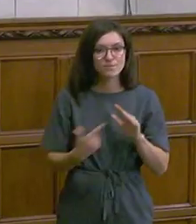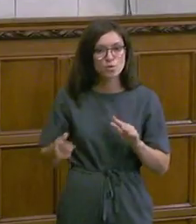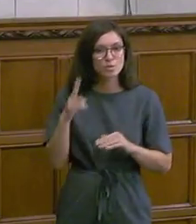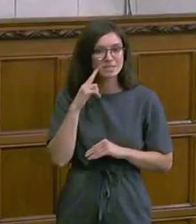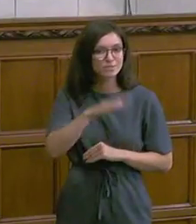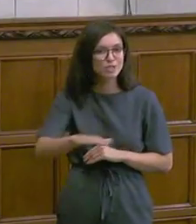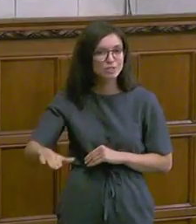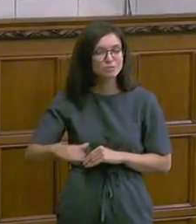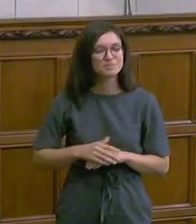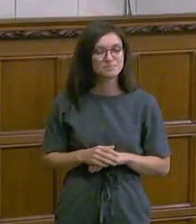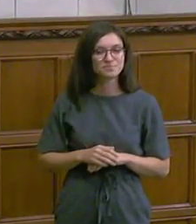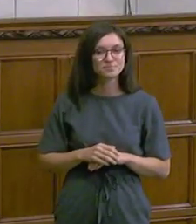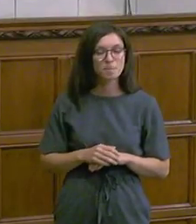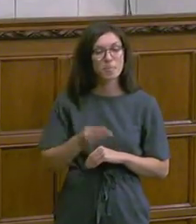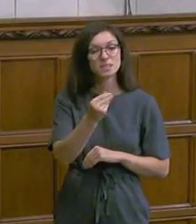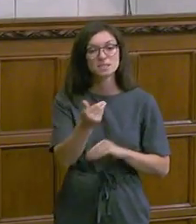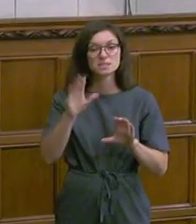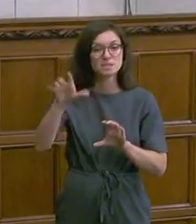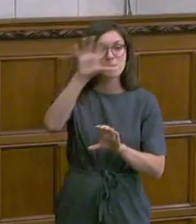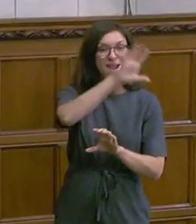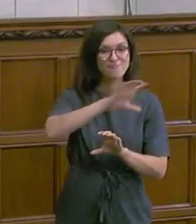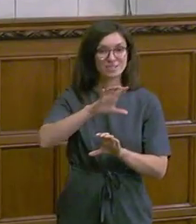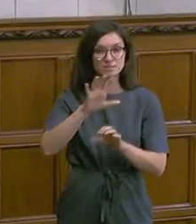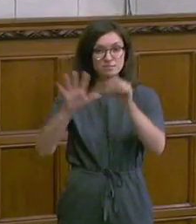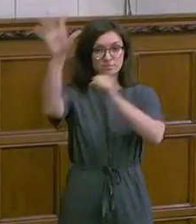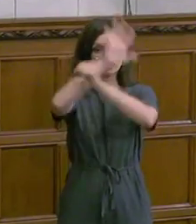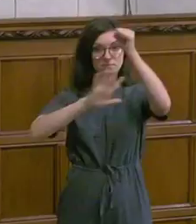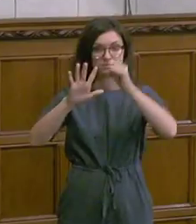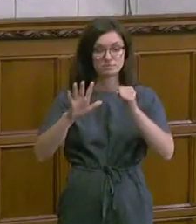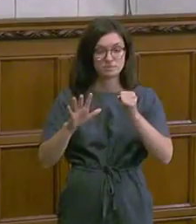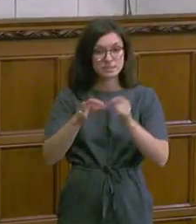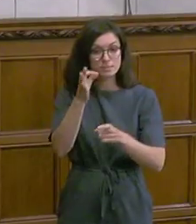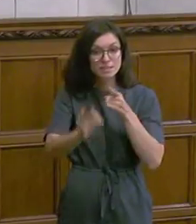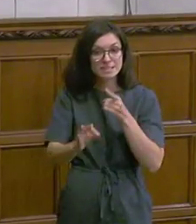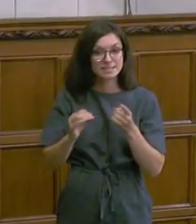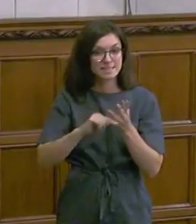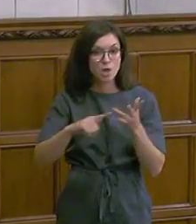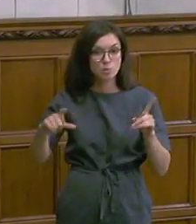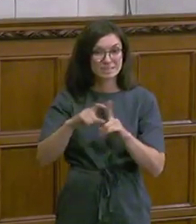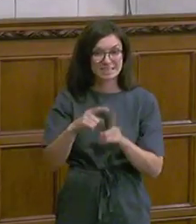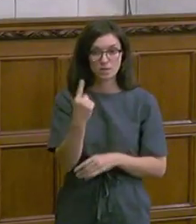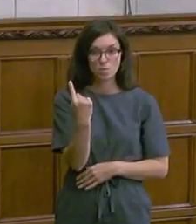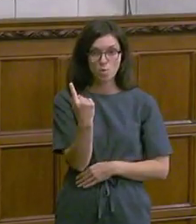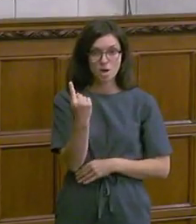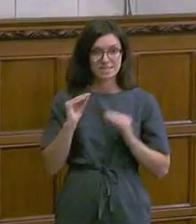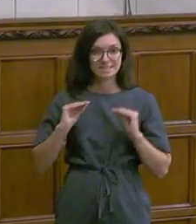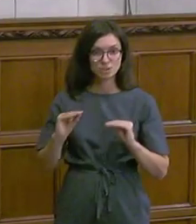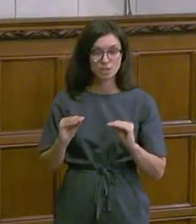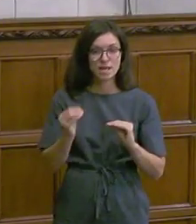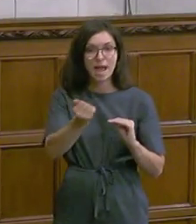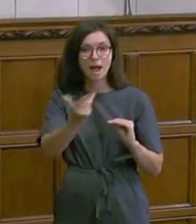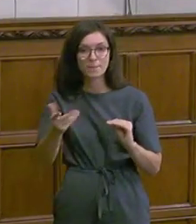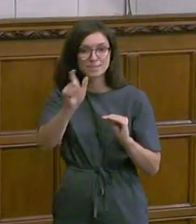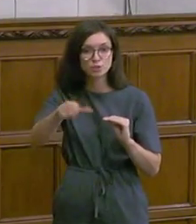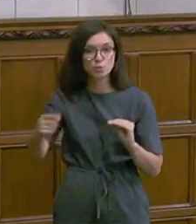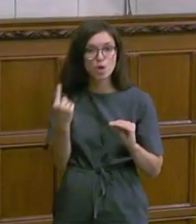South. And some areas have only one specialist teacher per 100 students. And I was also sorry to